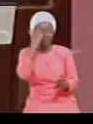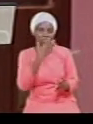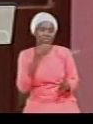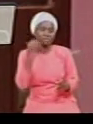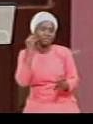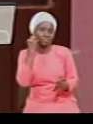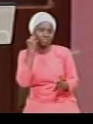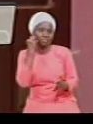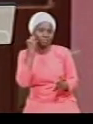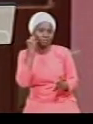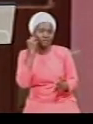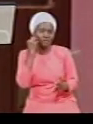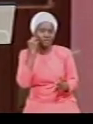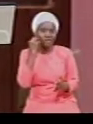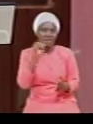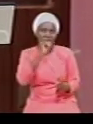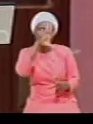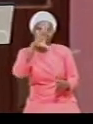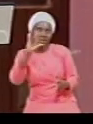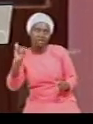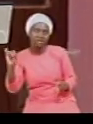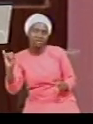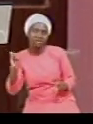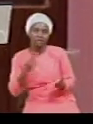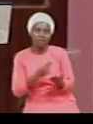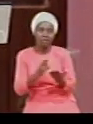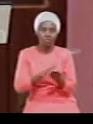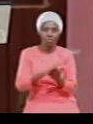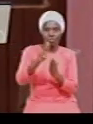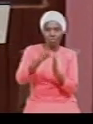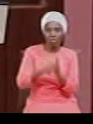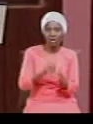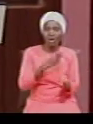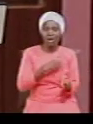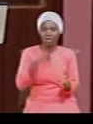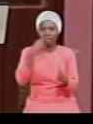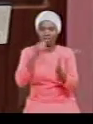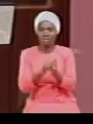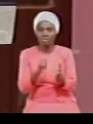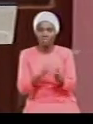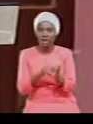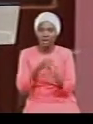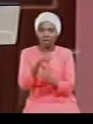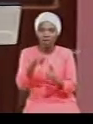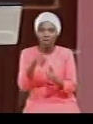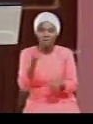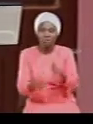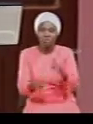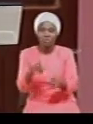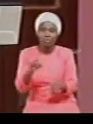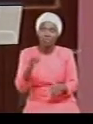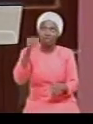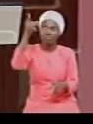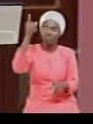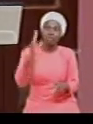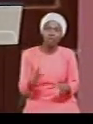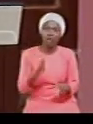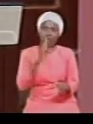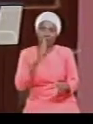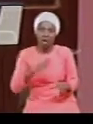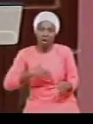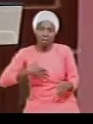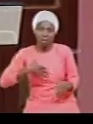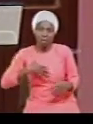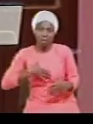beautiful, dazzling holiness. And it says, when the people of God are